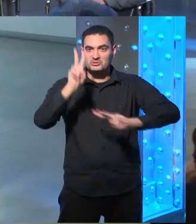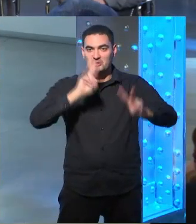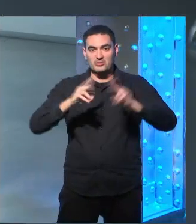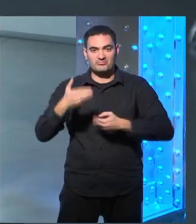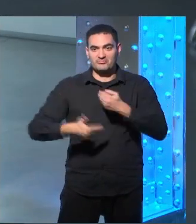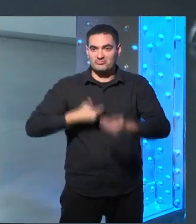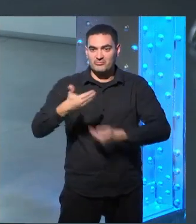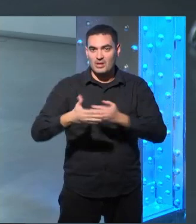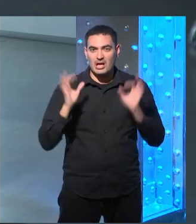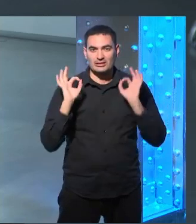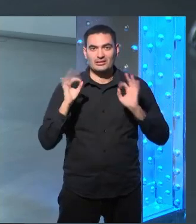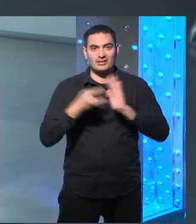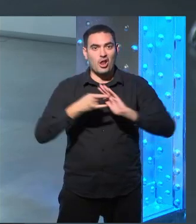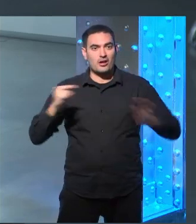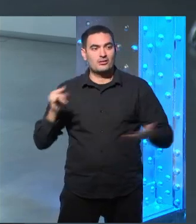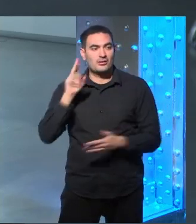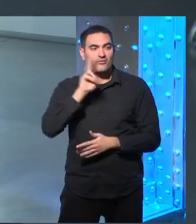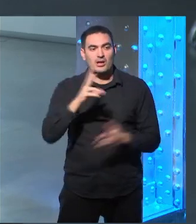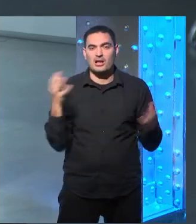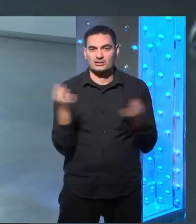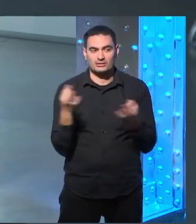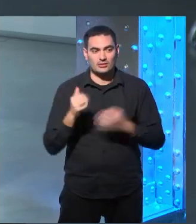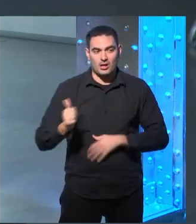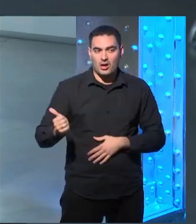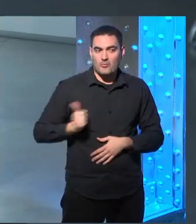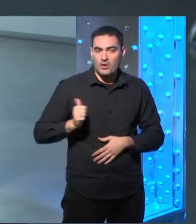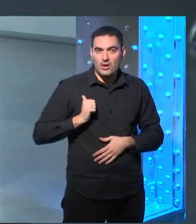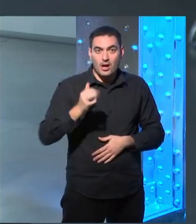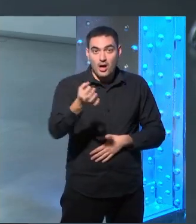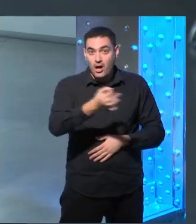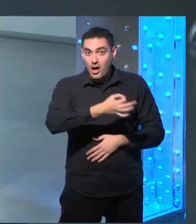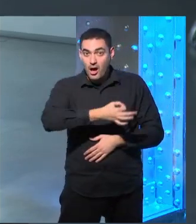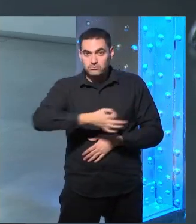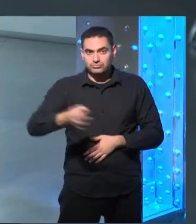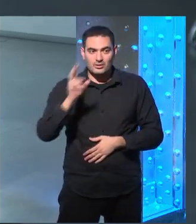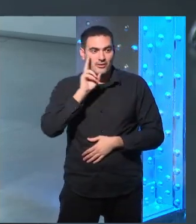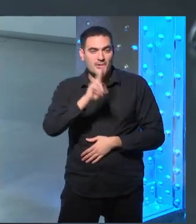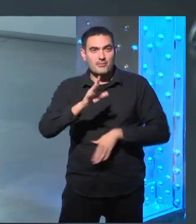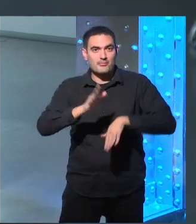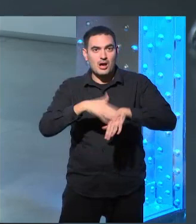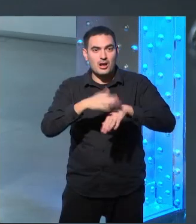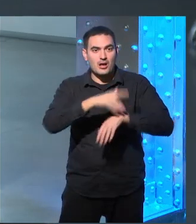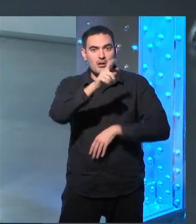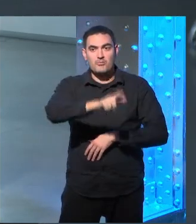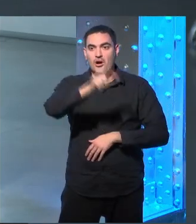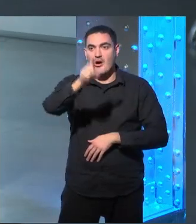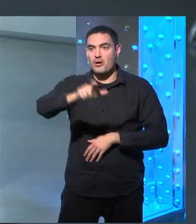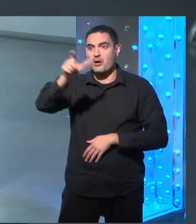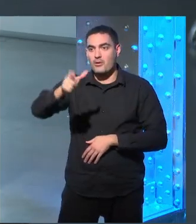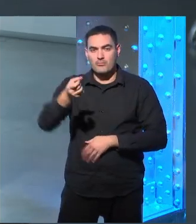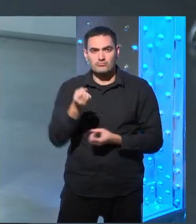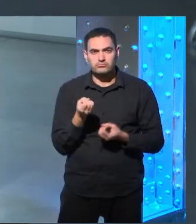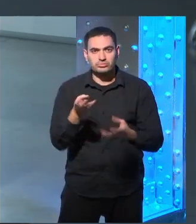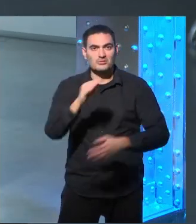moderate vision that we are discussing about technology, I think that it is opening up opportunities for a great amount